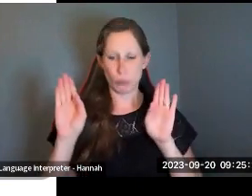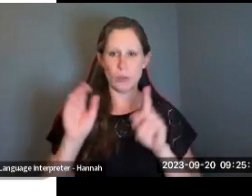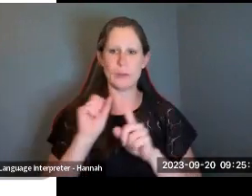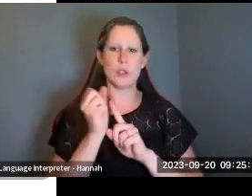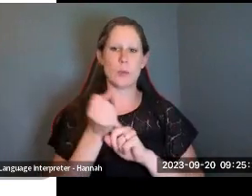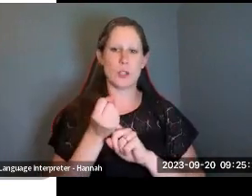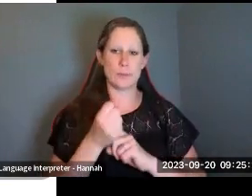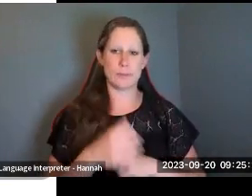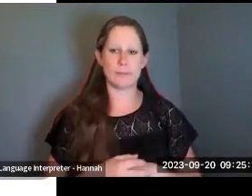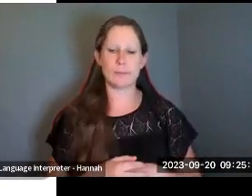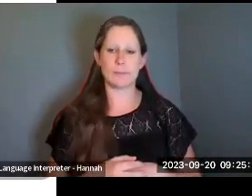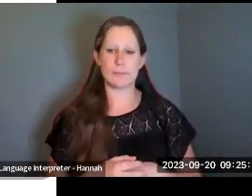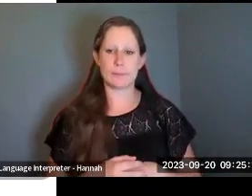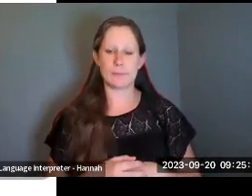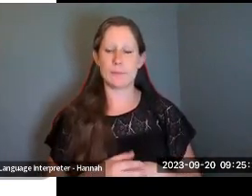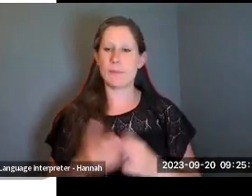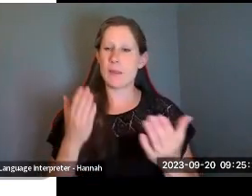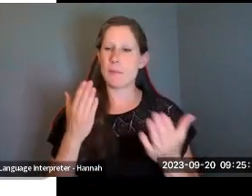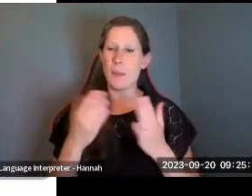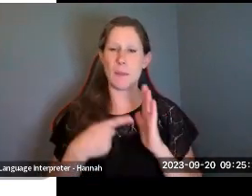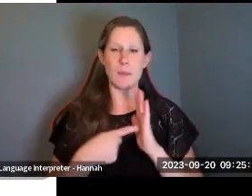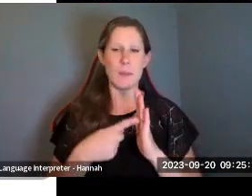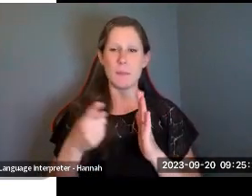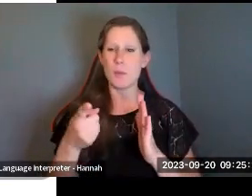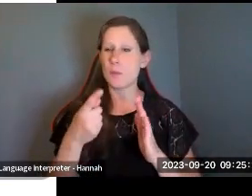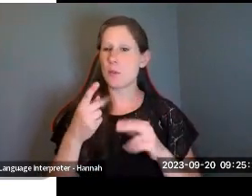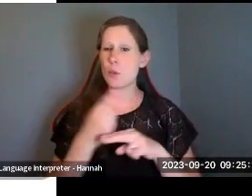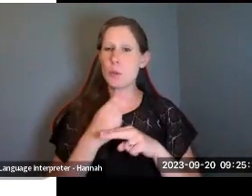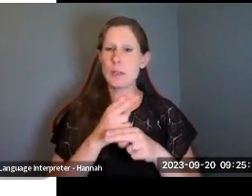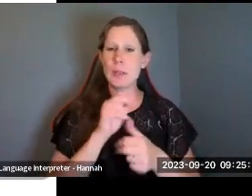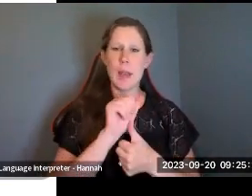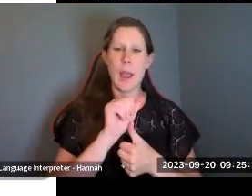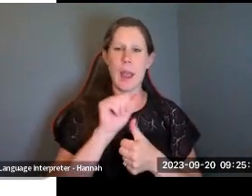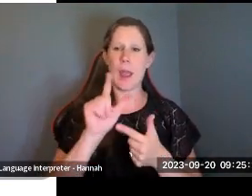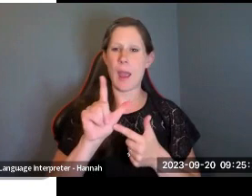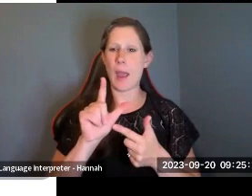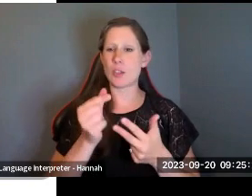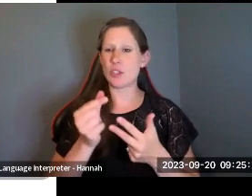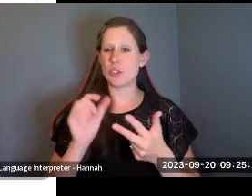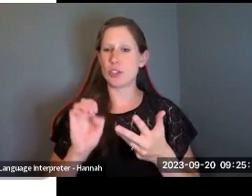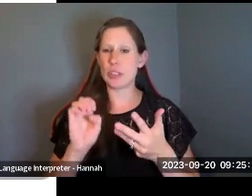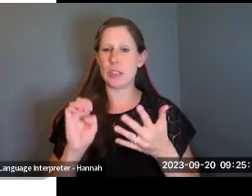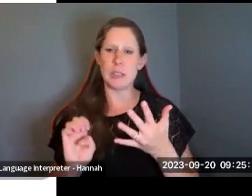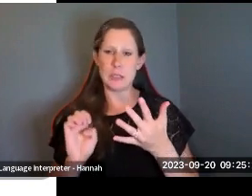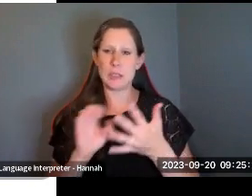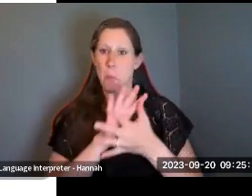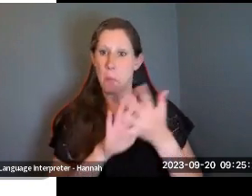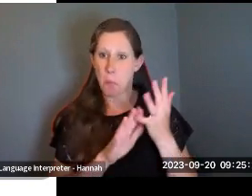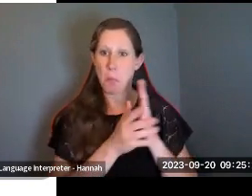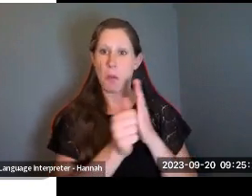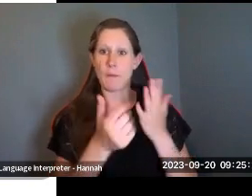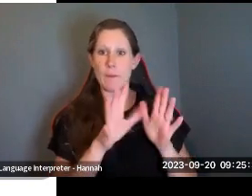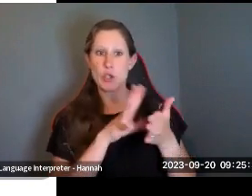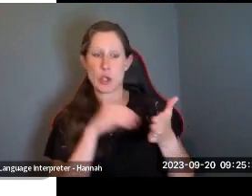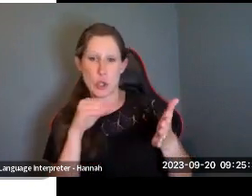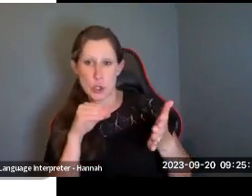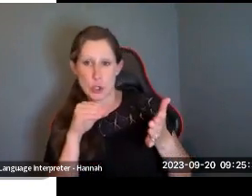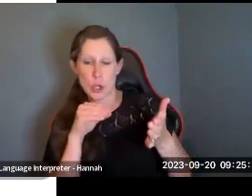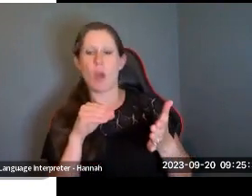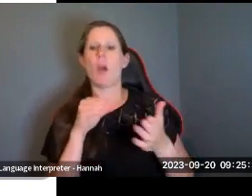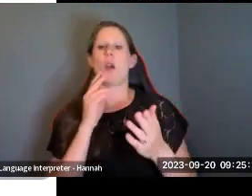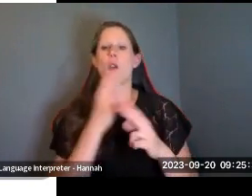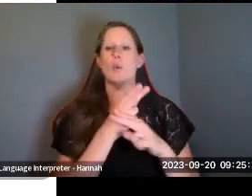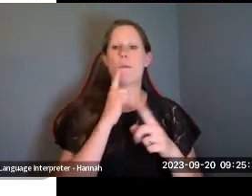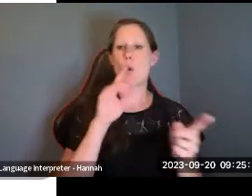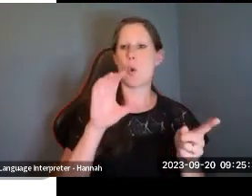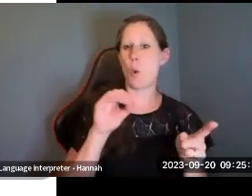situations. So you might be using your algae skills to provide assistance to someone that you work with. You might use those algae skills